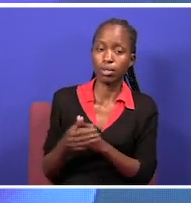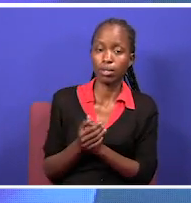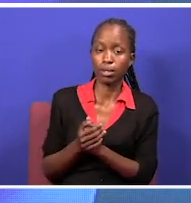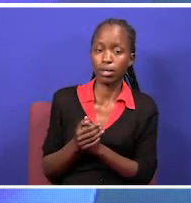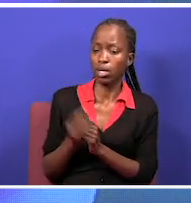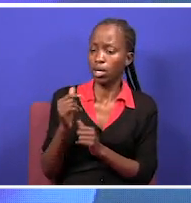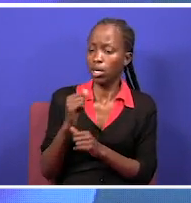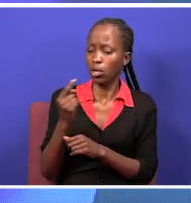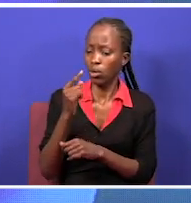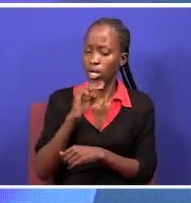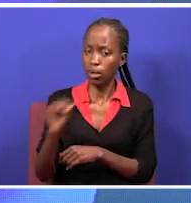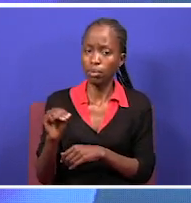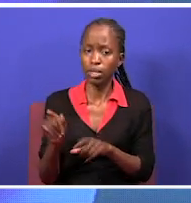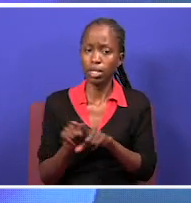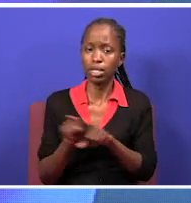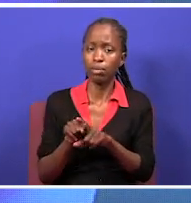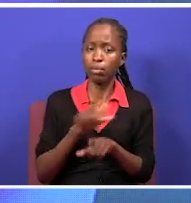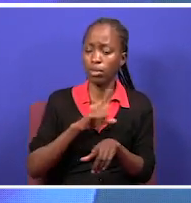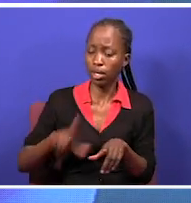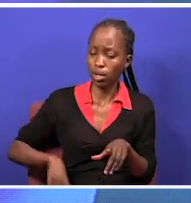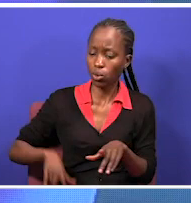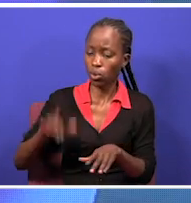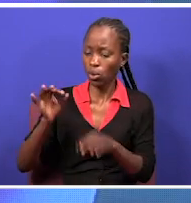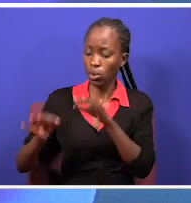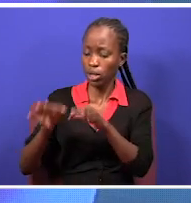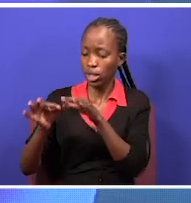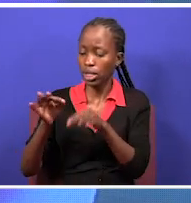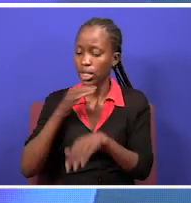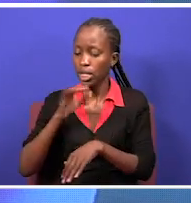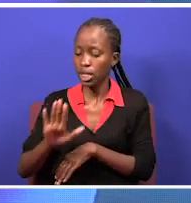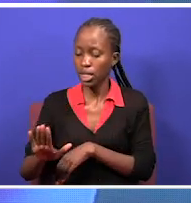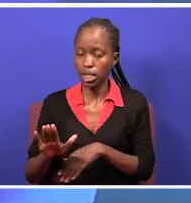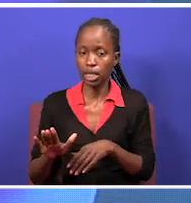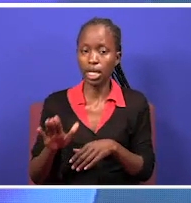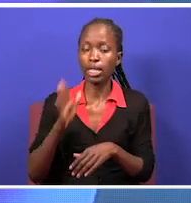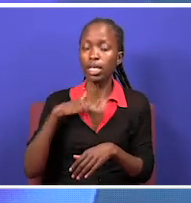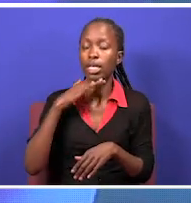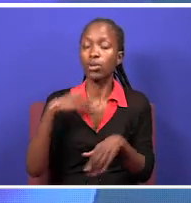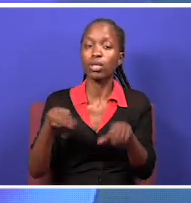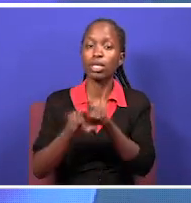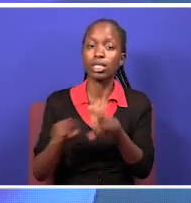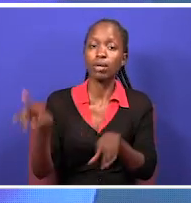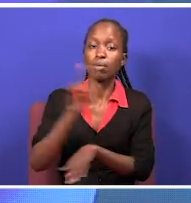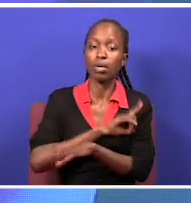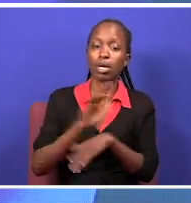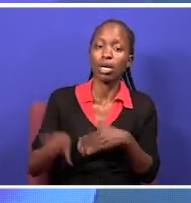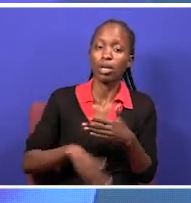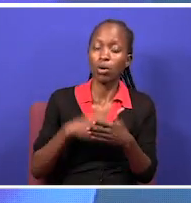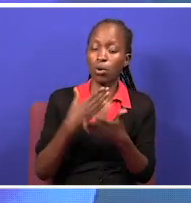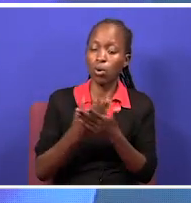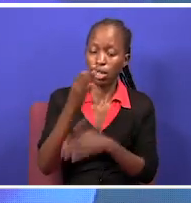him, God judged his sons. They actually died on the same day. And all his